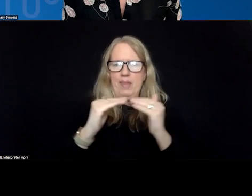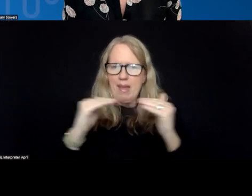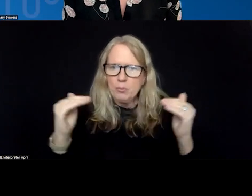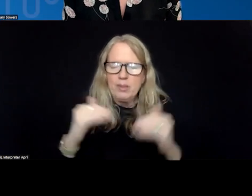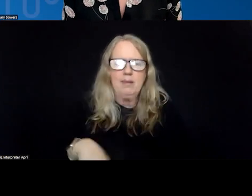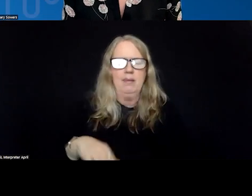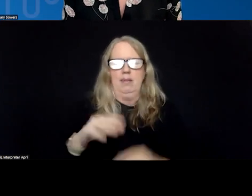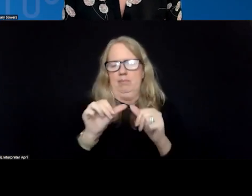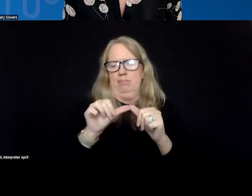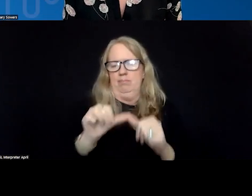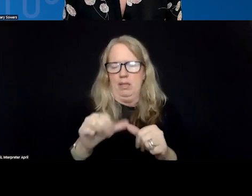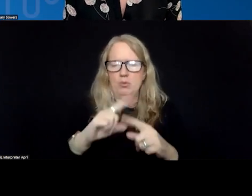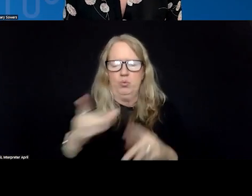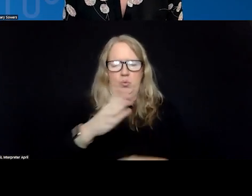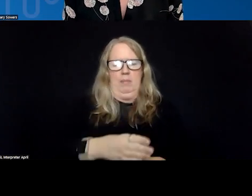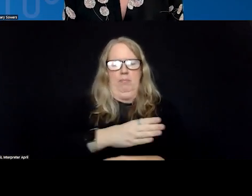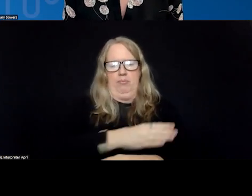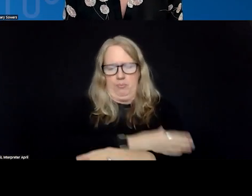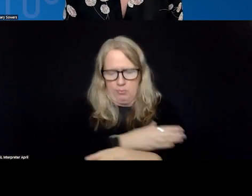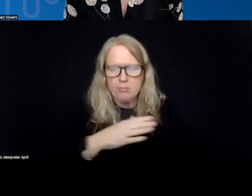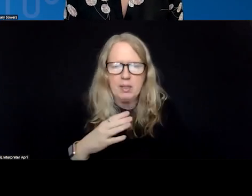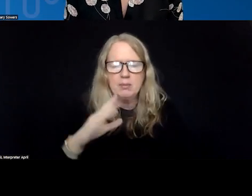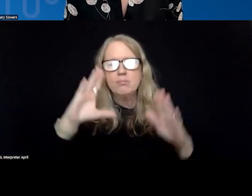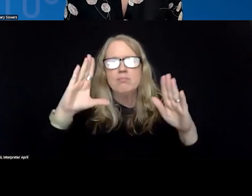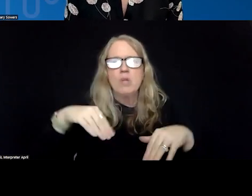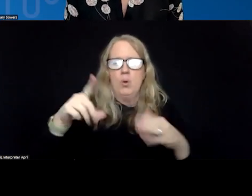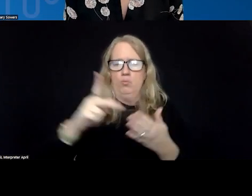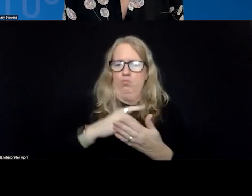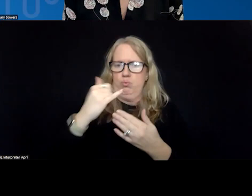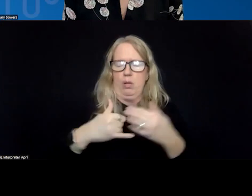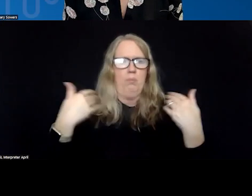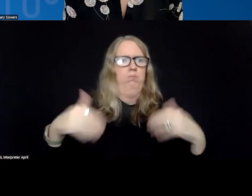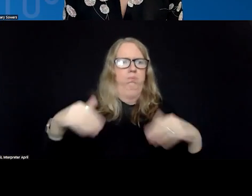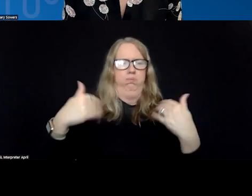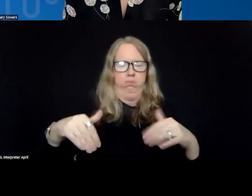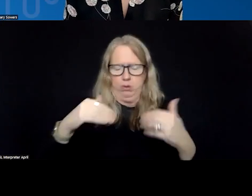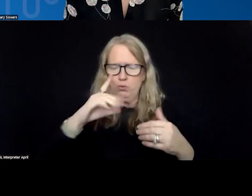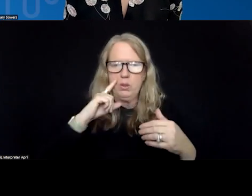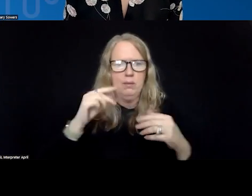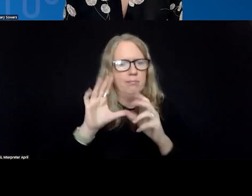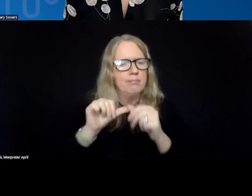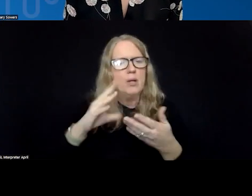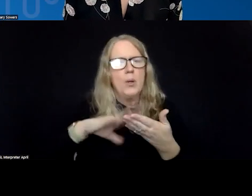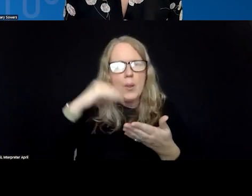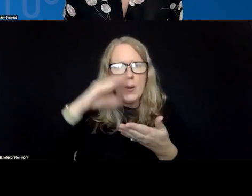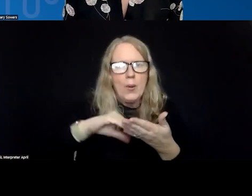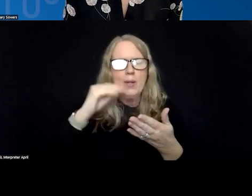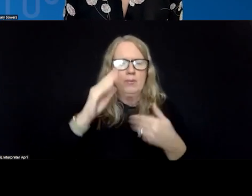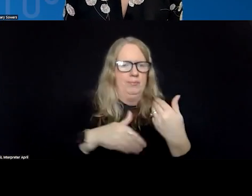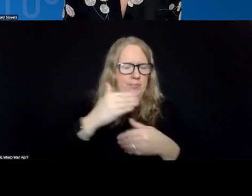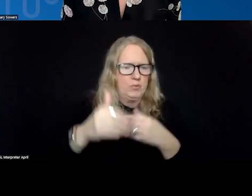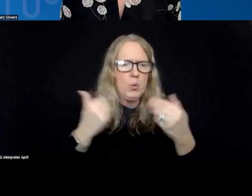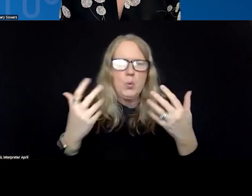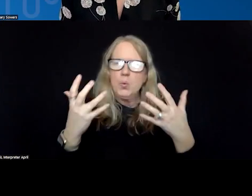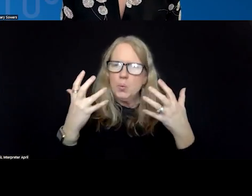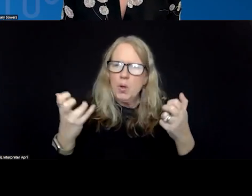and a continuous quality improvement lens, because we also know that this project, as monumental as it is, can continue to learn as we go. And so we want to be as nimble